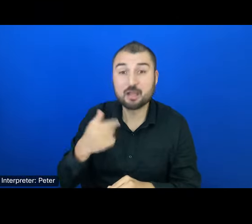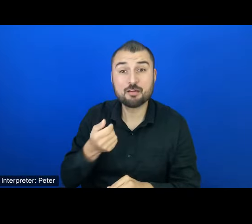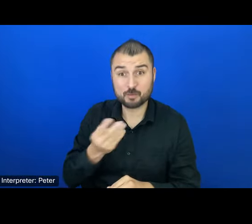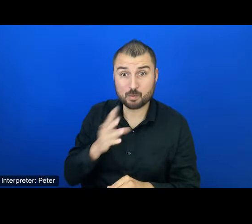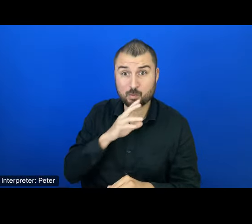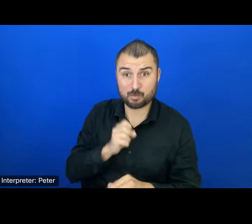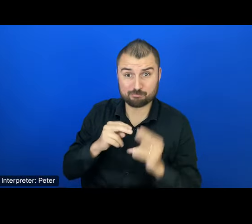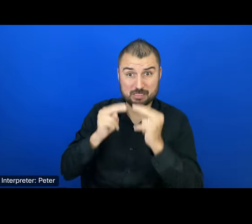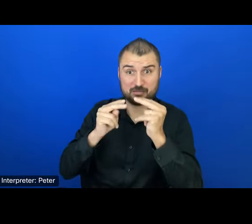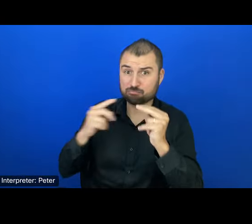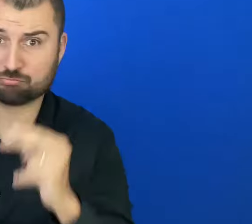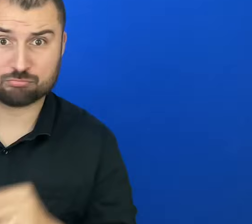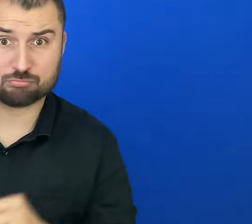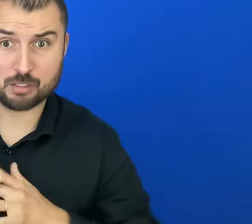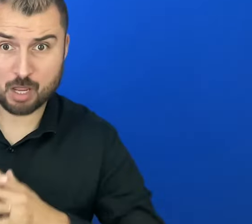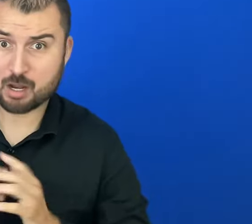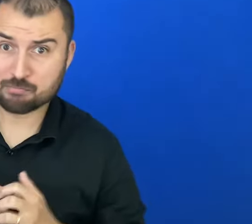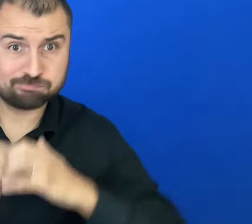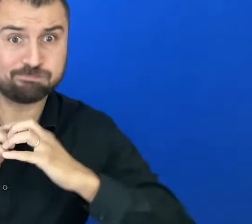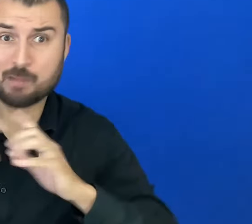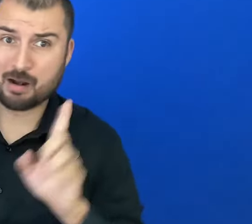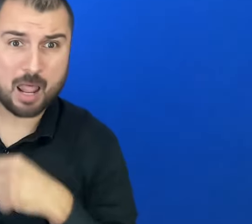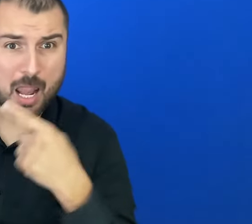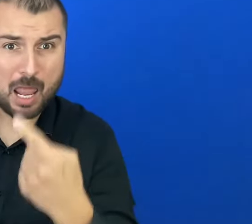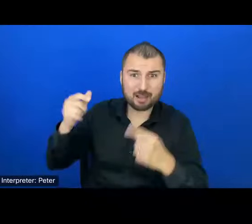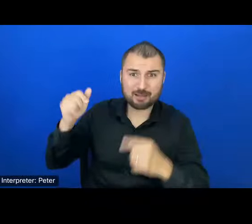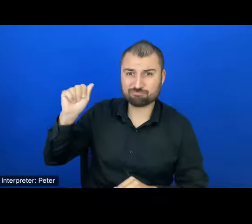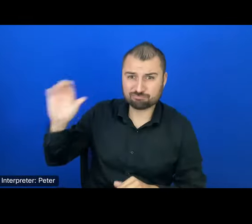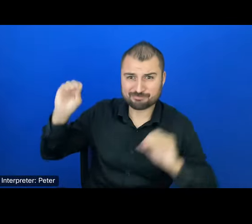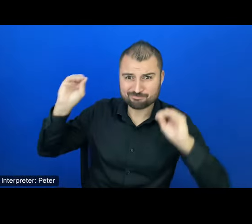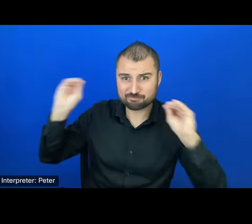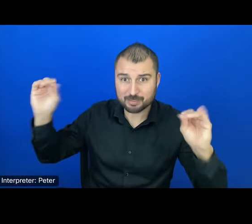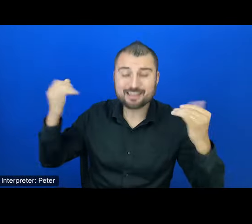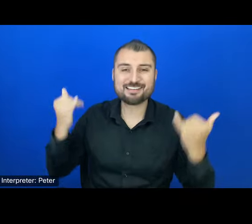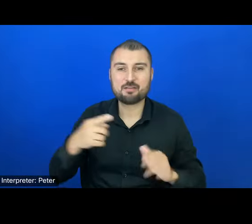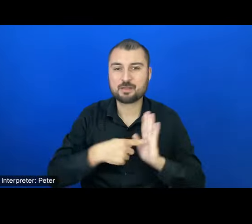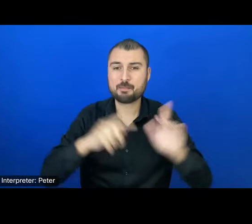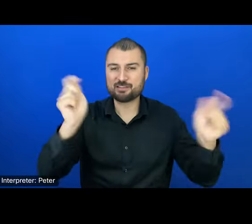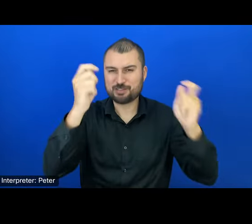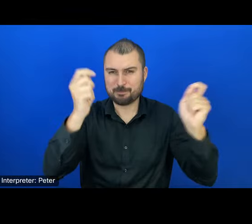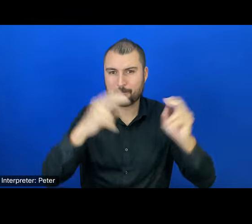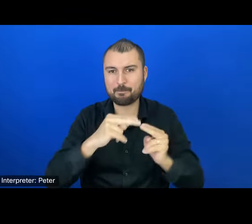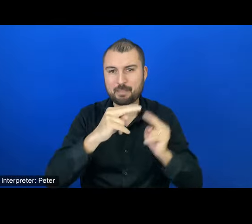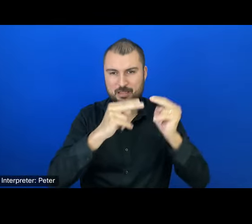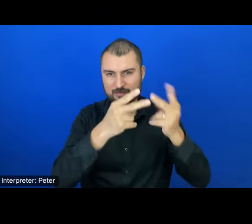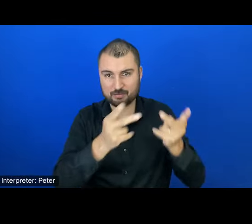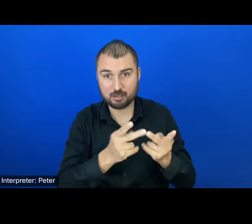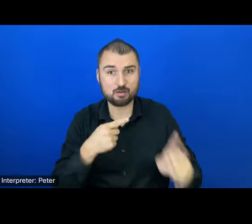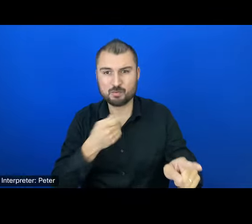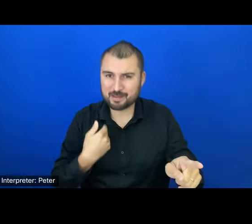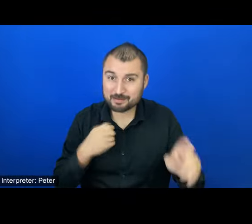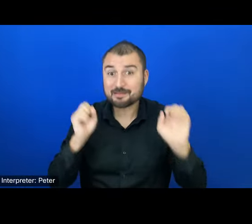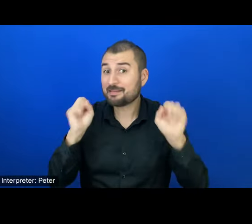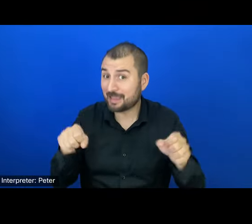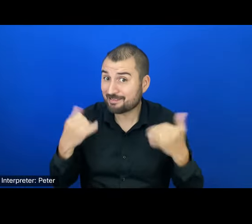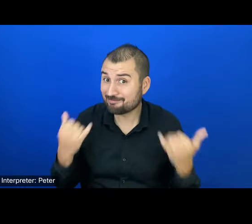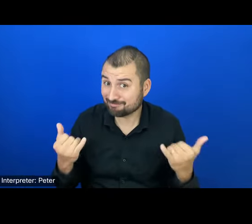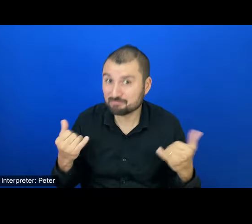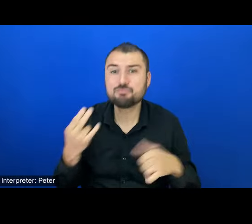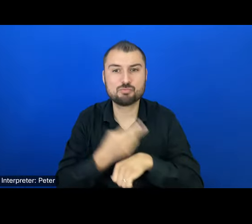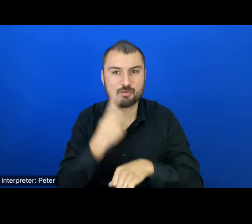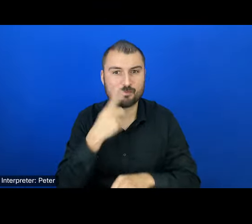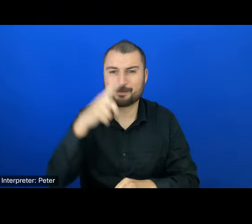never even had air conditioning from the day they were built. And so now I have a gymnasium, for instance, that we can now have summer school events in. We